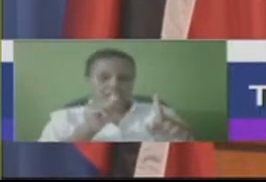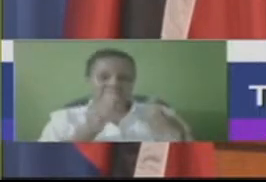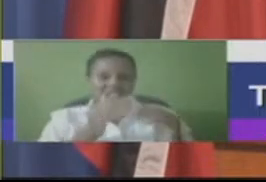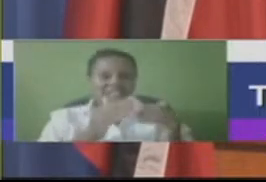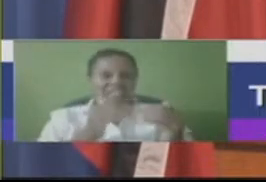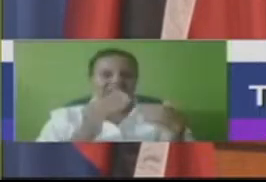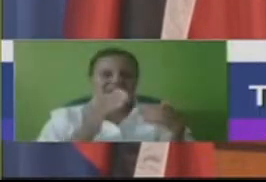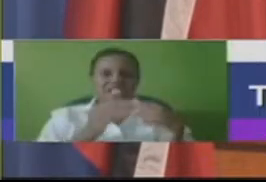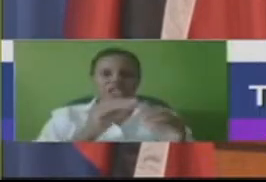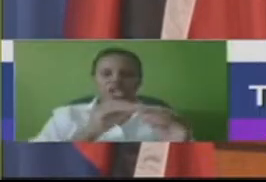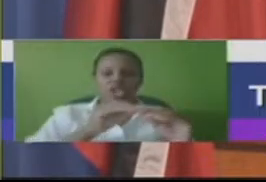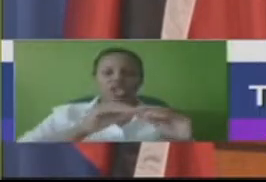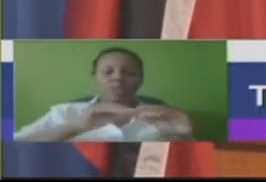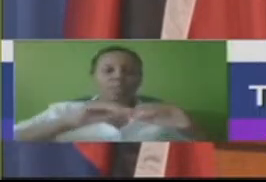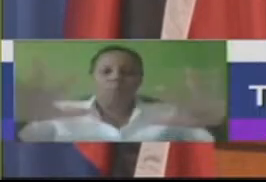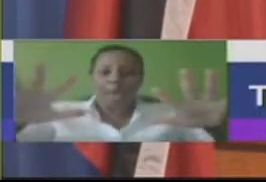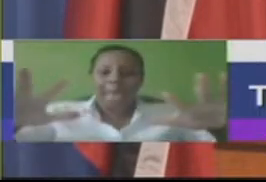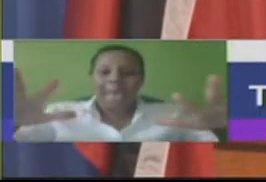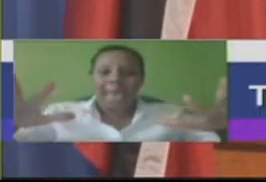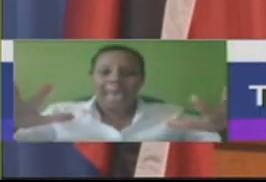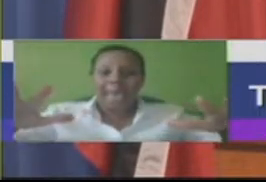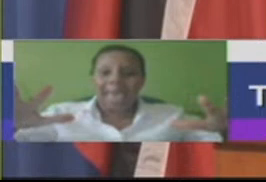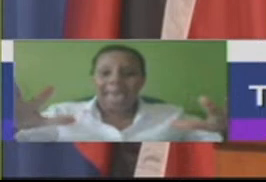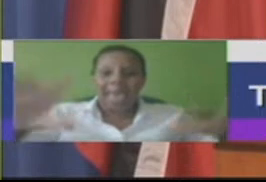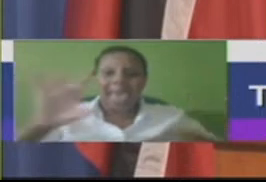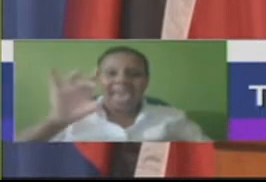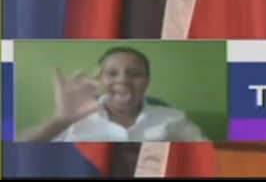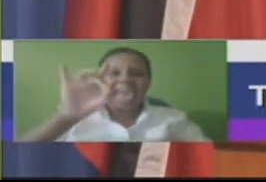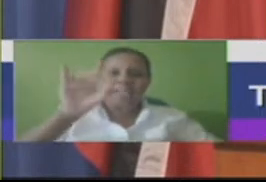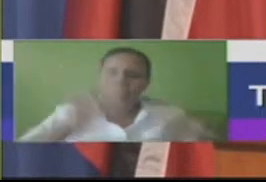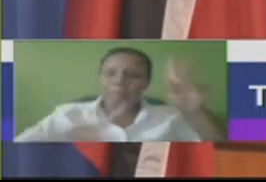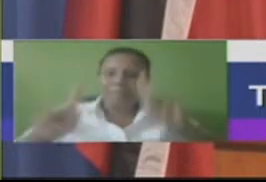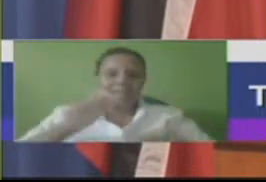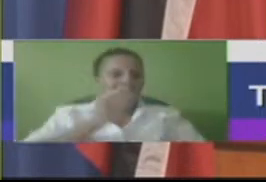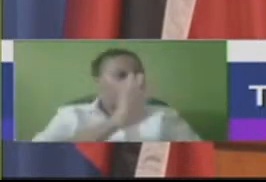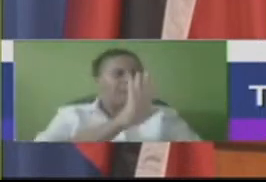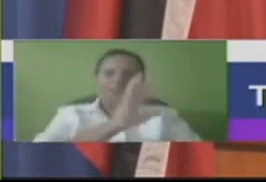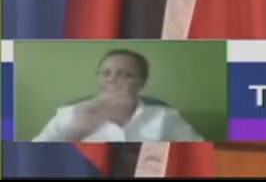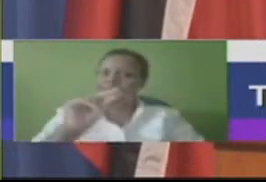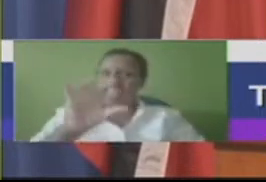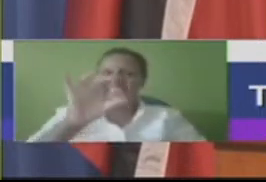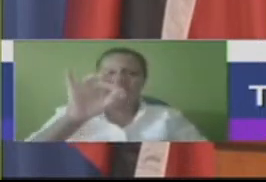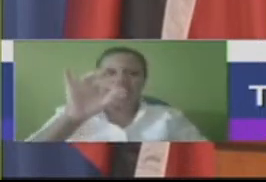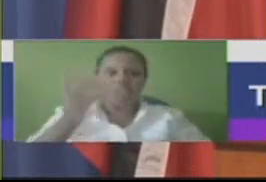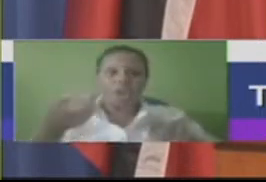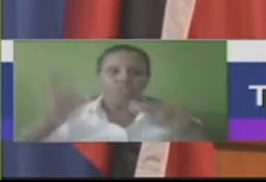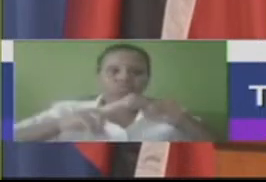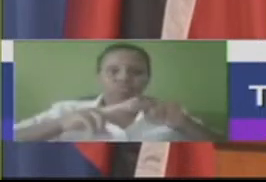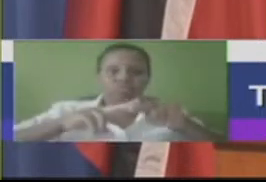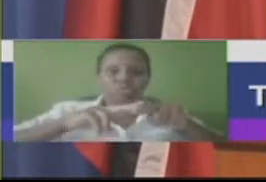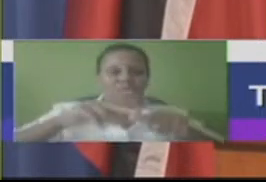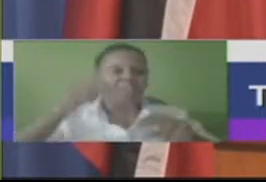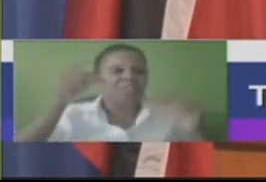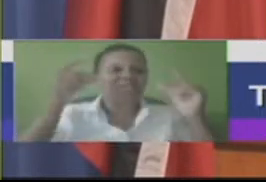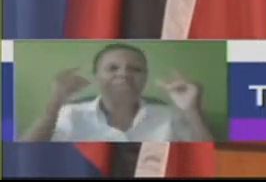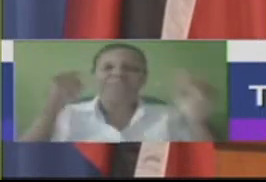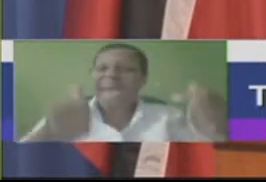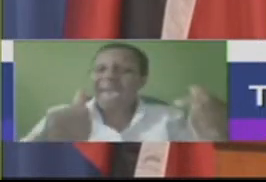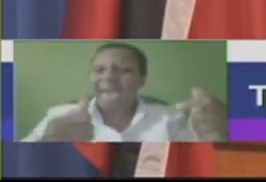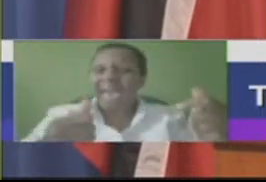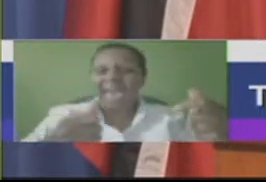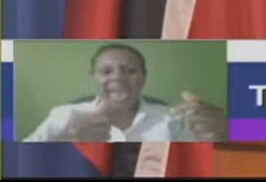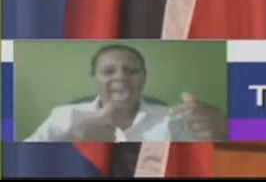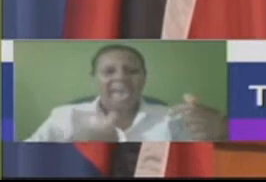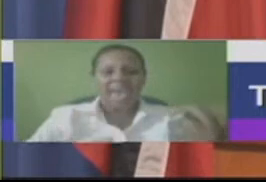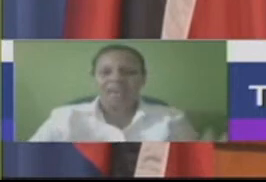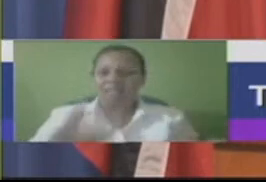more hospitalization, greater need for oxygen, and greater need for ICU care. So it's more transmissible, and it's thought to